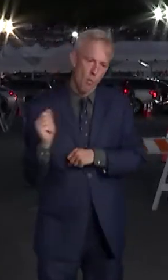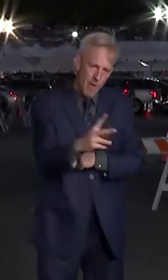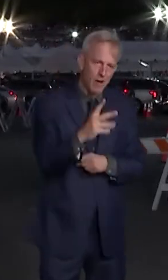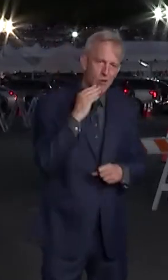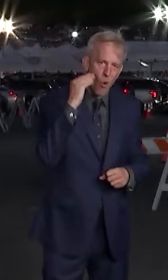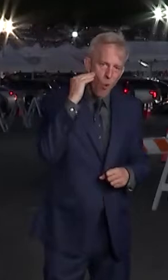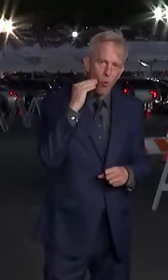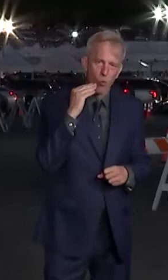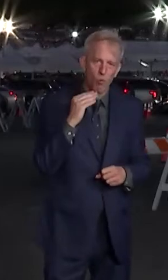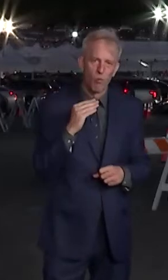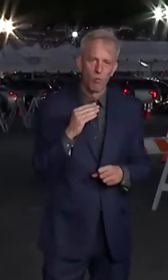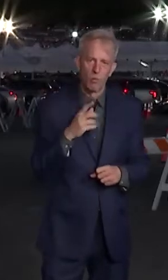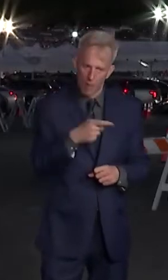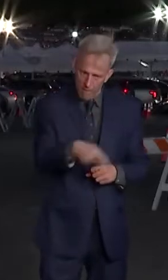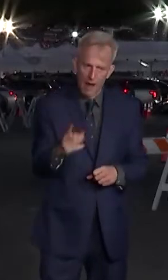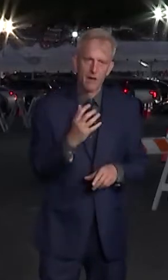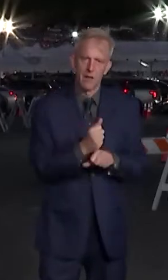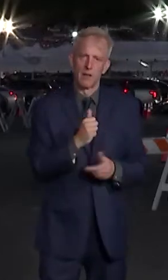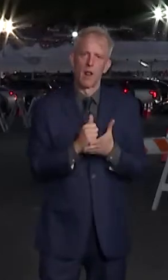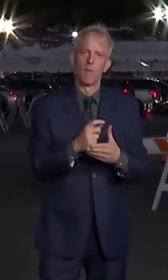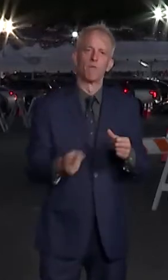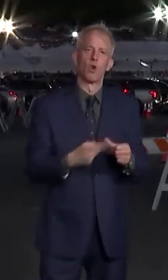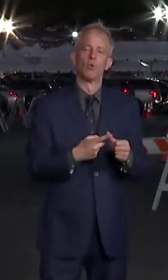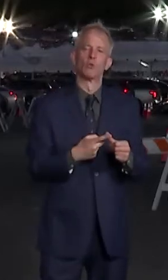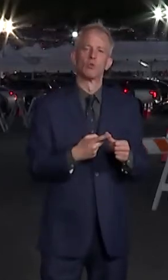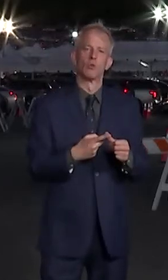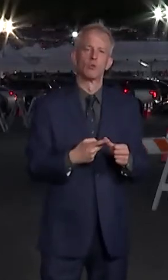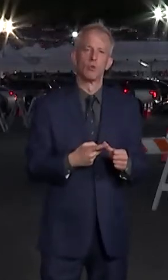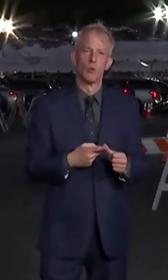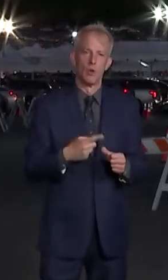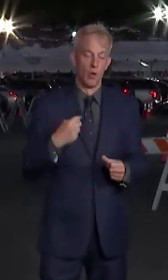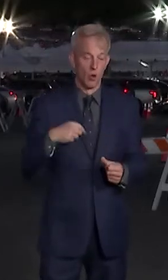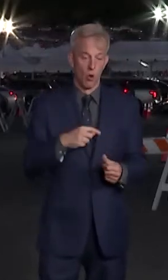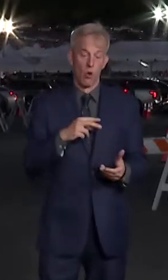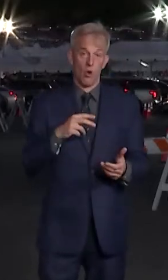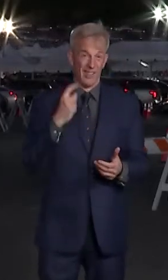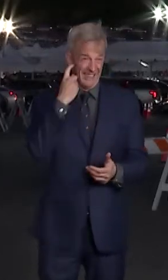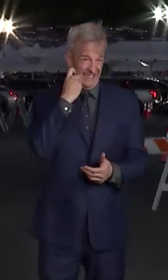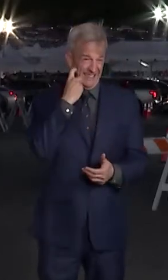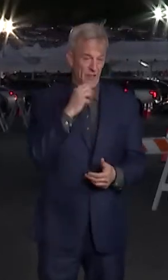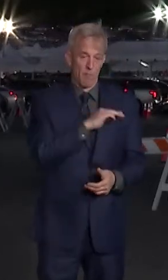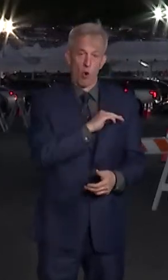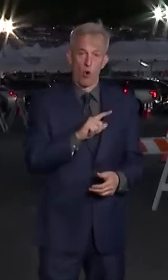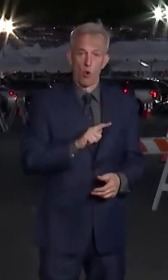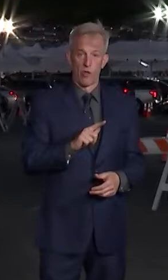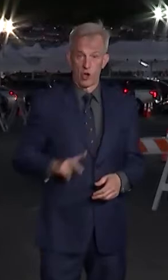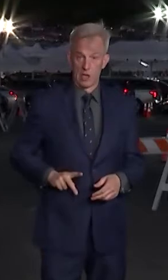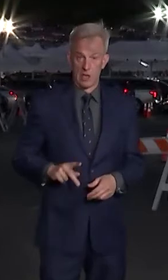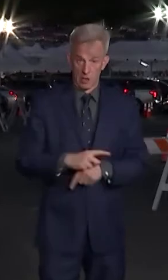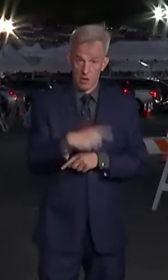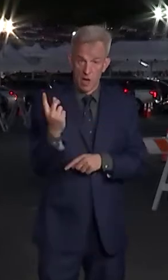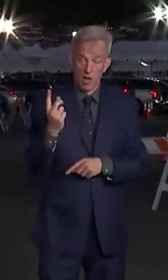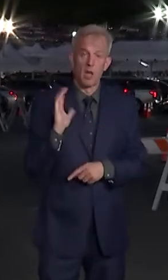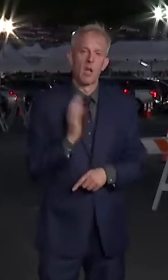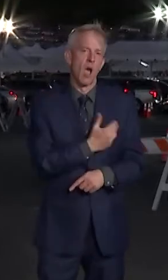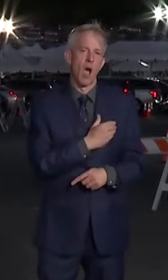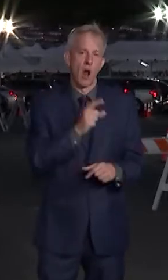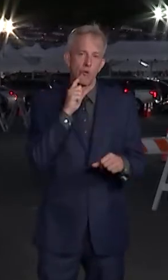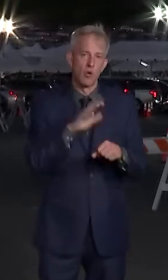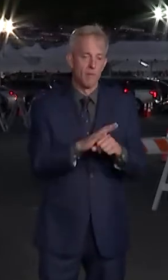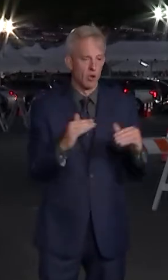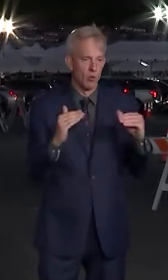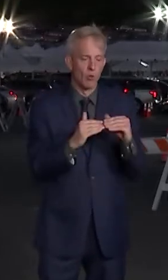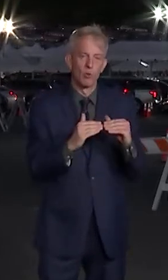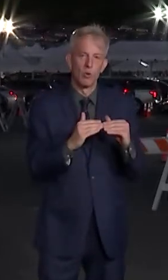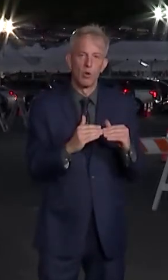get the help first. As we stand in the shadow of Martin Luther King Day, we're reminded that our commitment to equity isn't just limited to